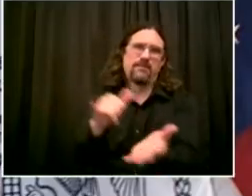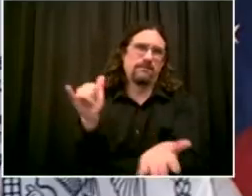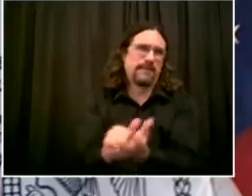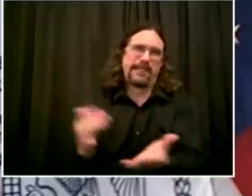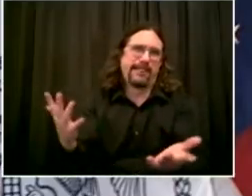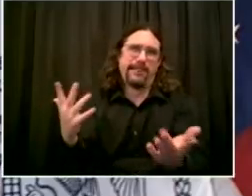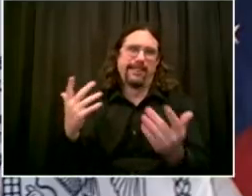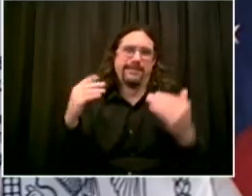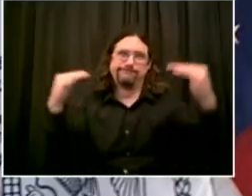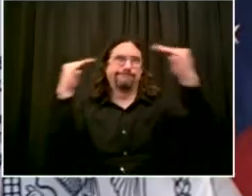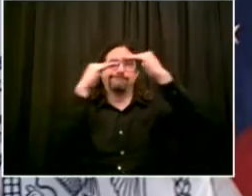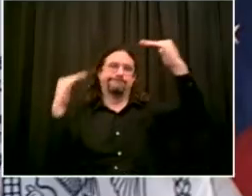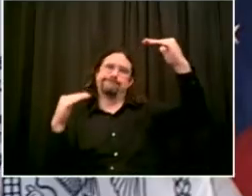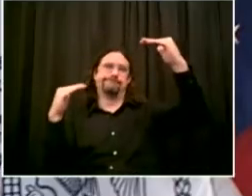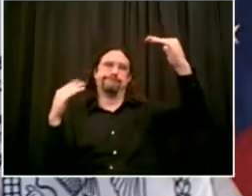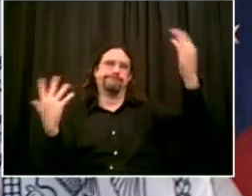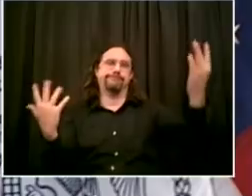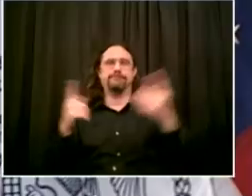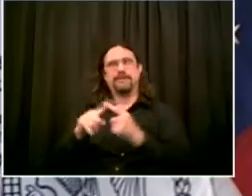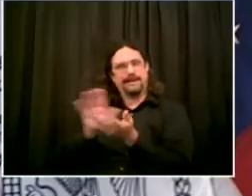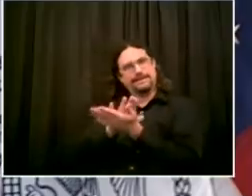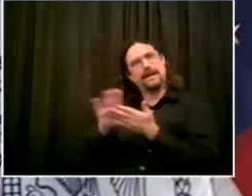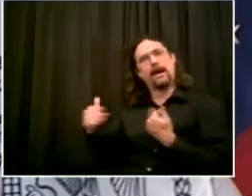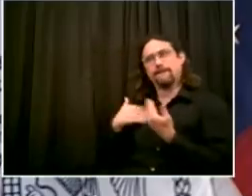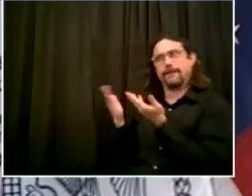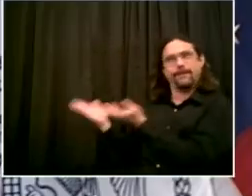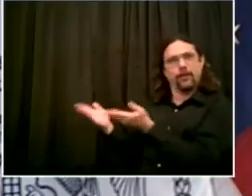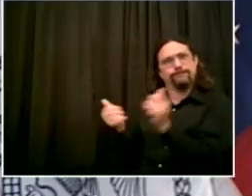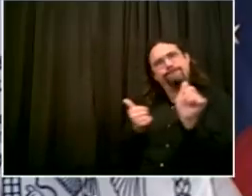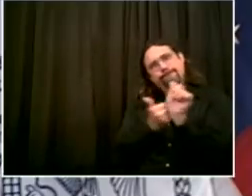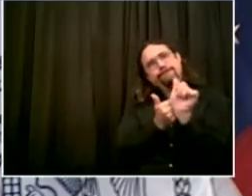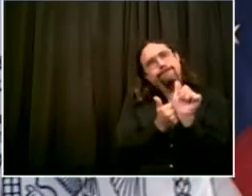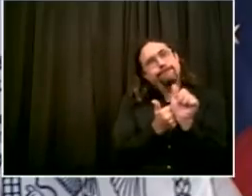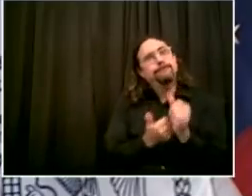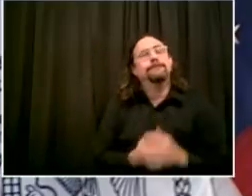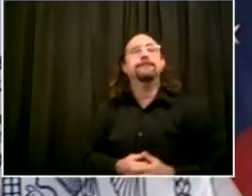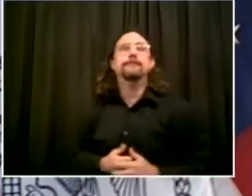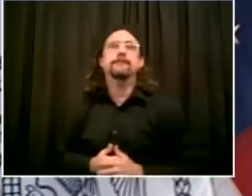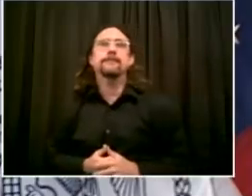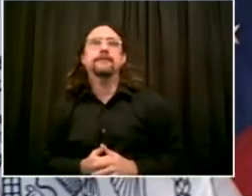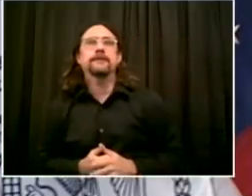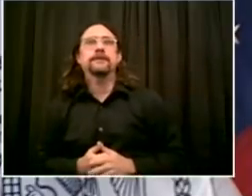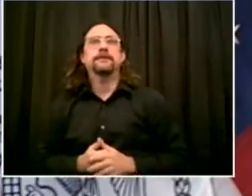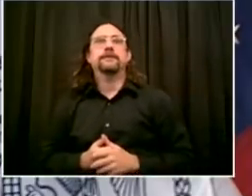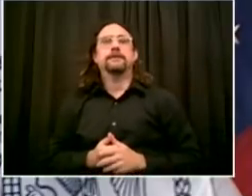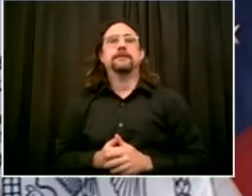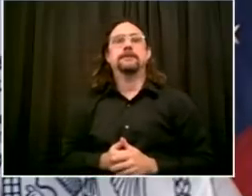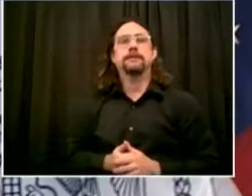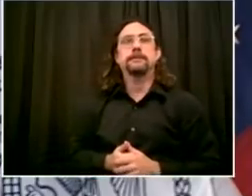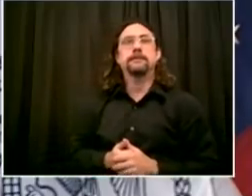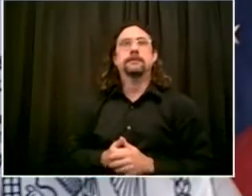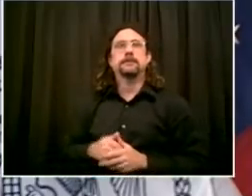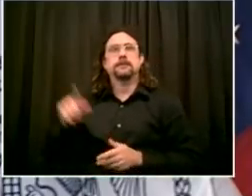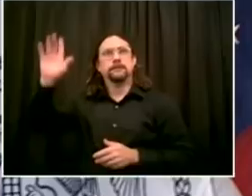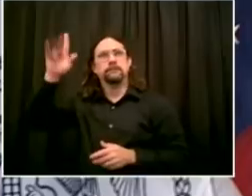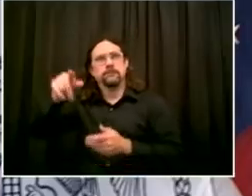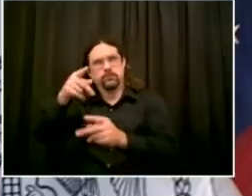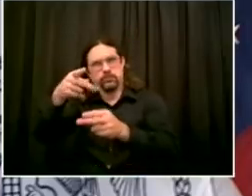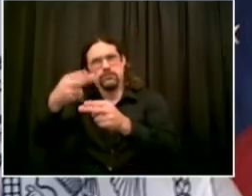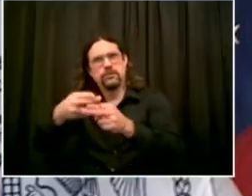DOE since online learning started? You talked about learning a little bit every week. Any specific examples come to mind? Yeah, absolutely.